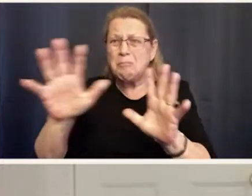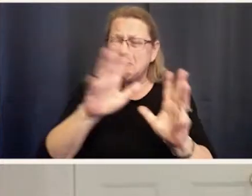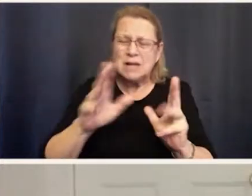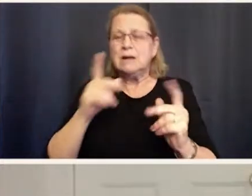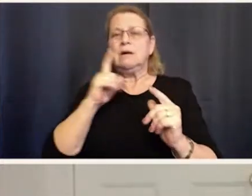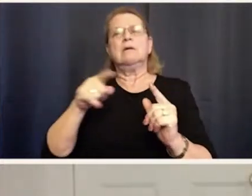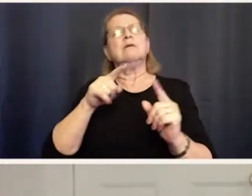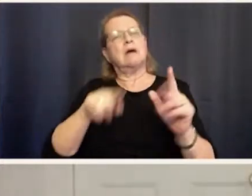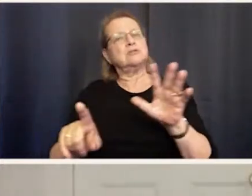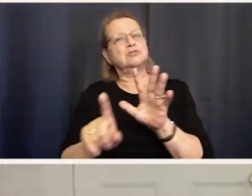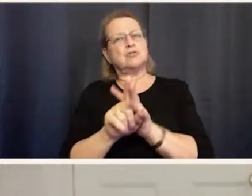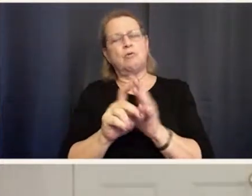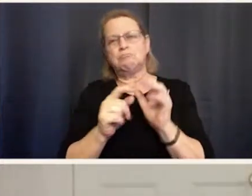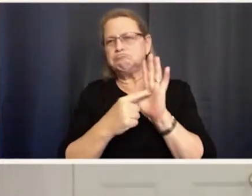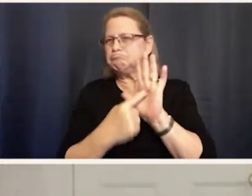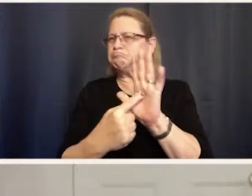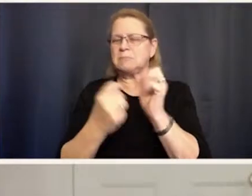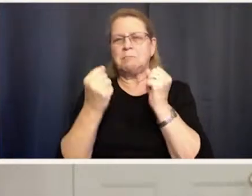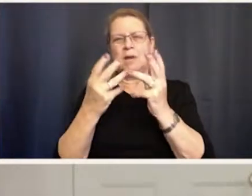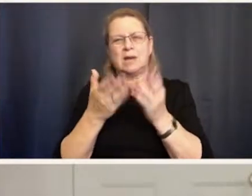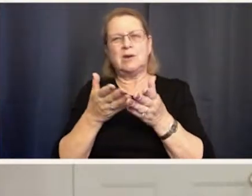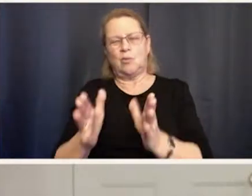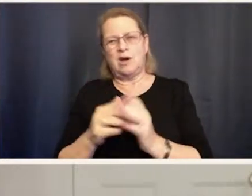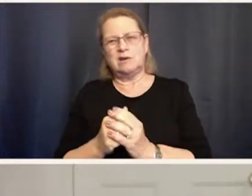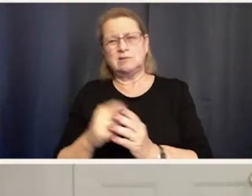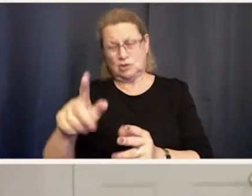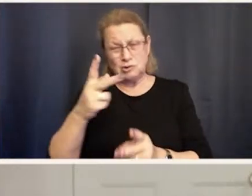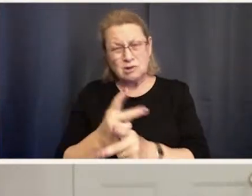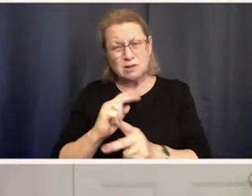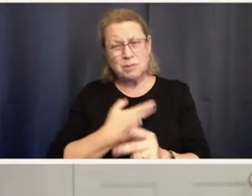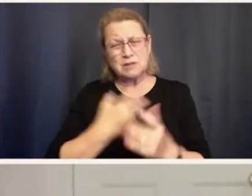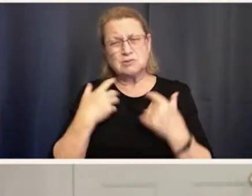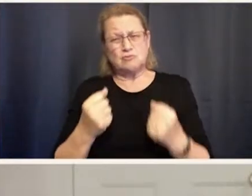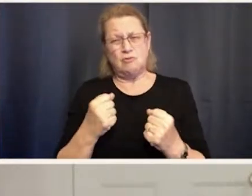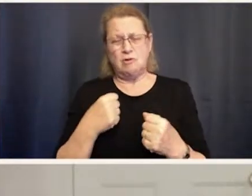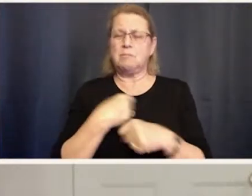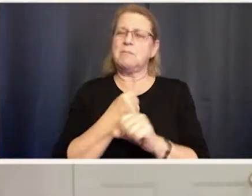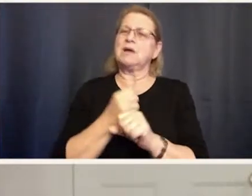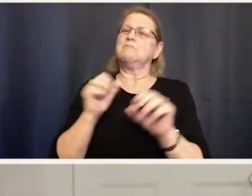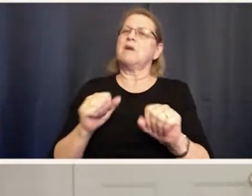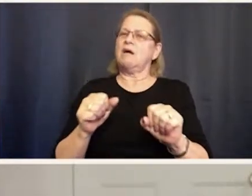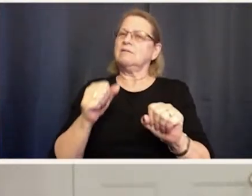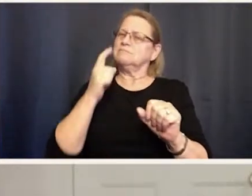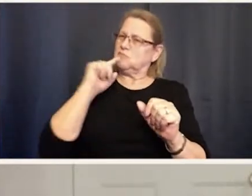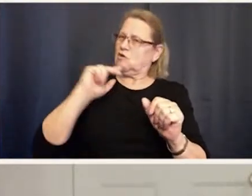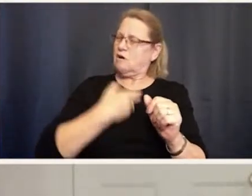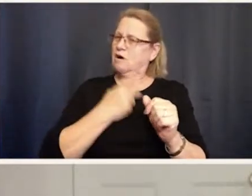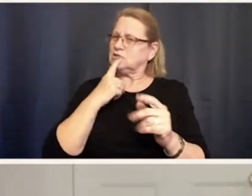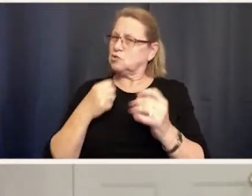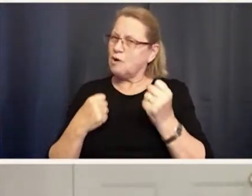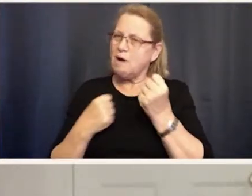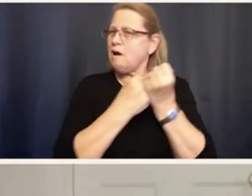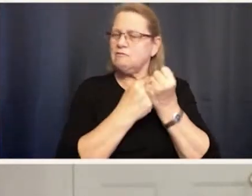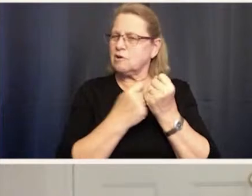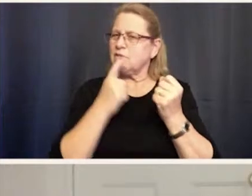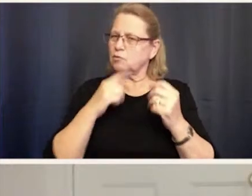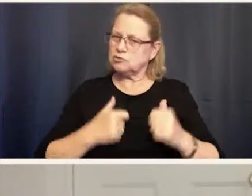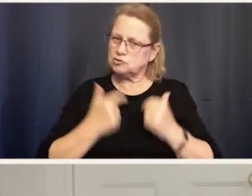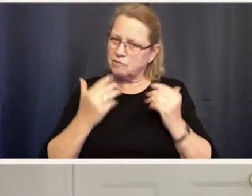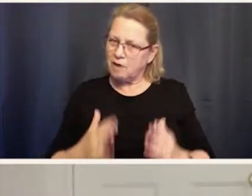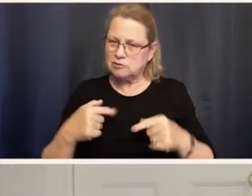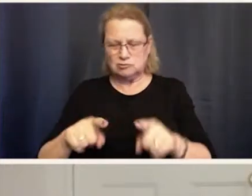ways. You keep us strong and make it possible for us to advocate for survivors during these